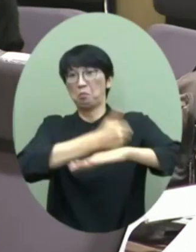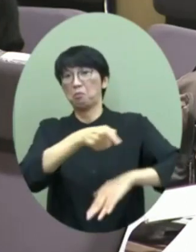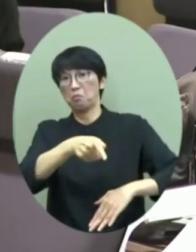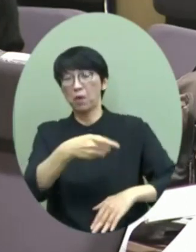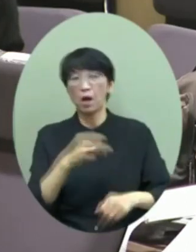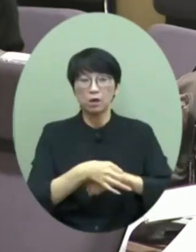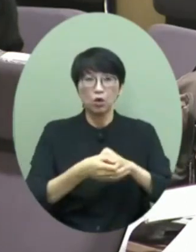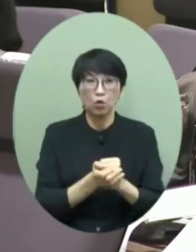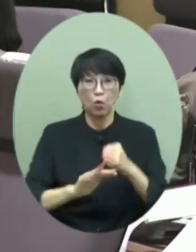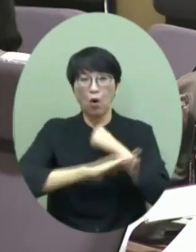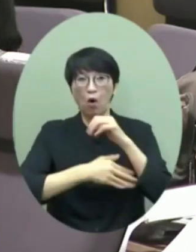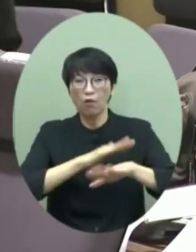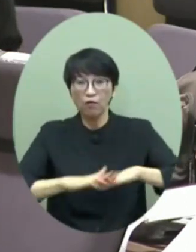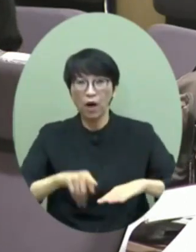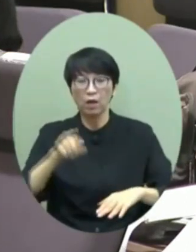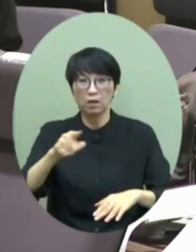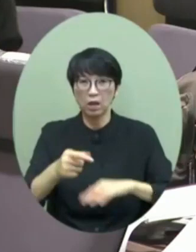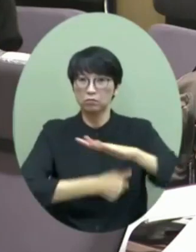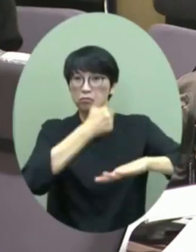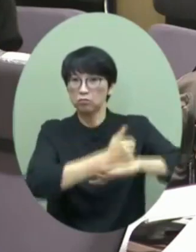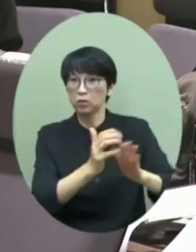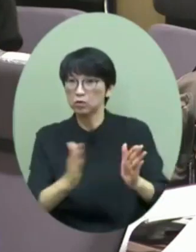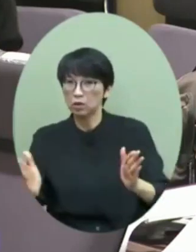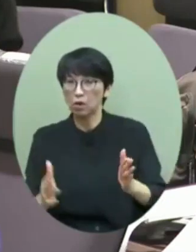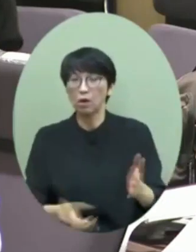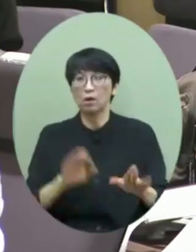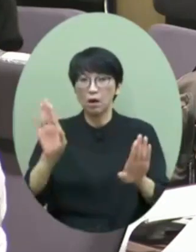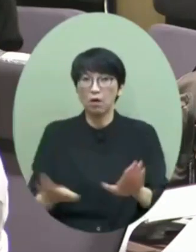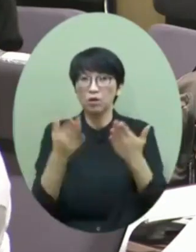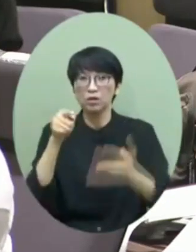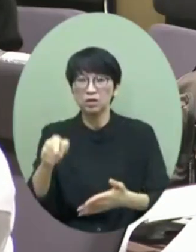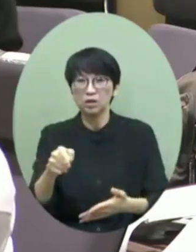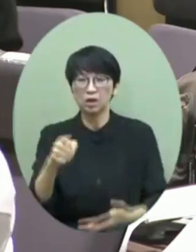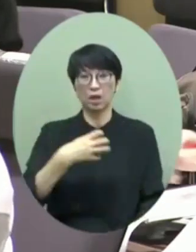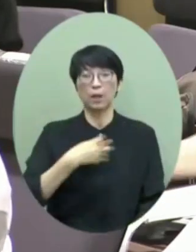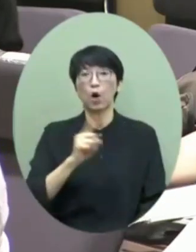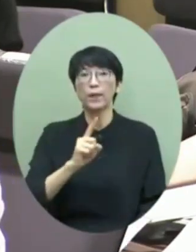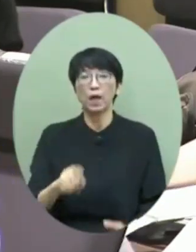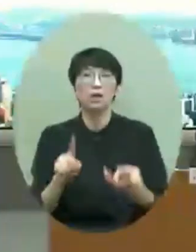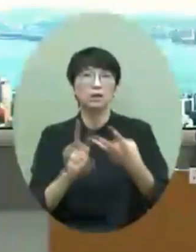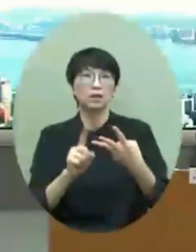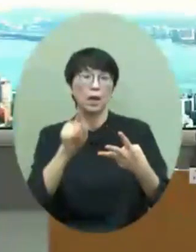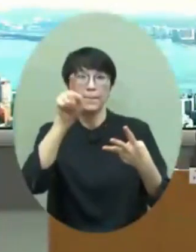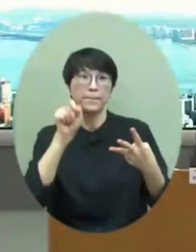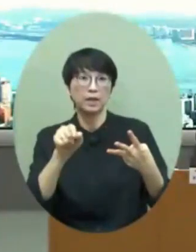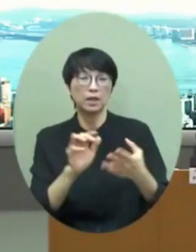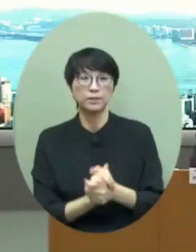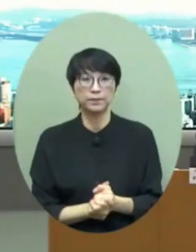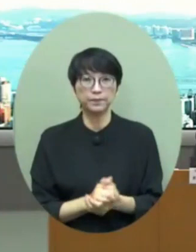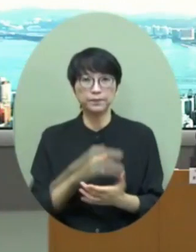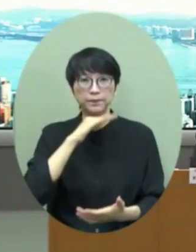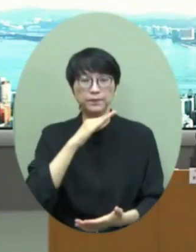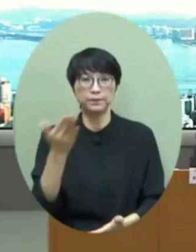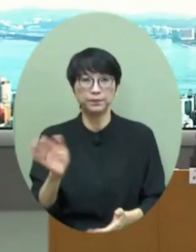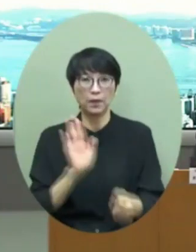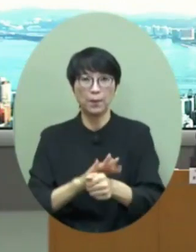in Hong Kong done wrong? Many asked. Now, the national security law was promulgated within your term, so what do